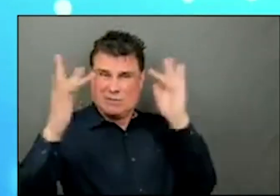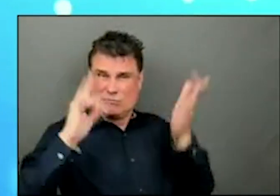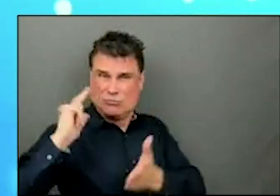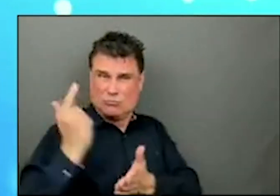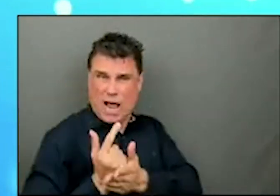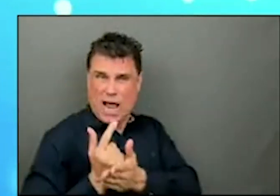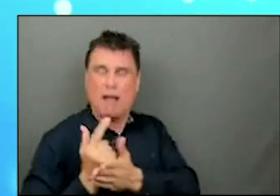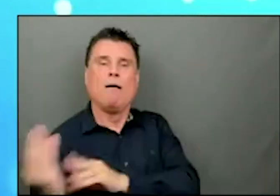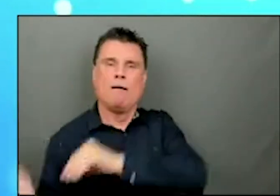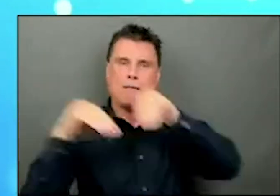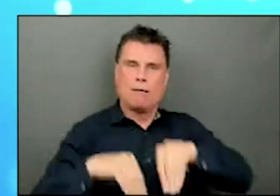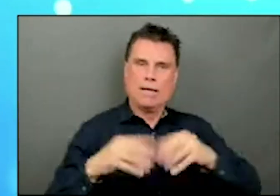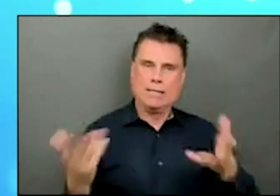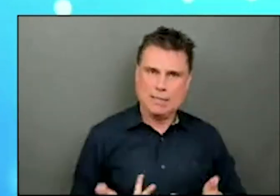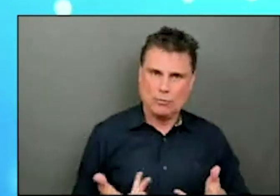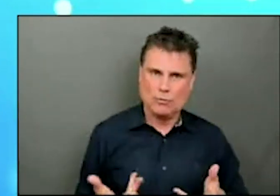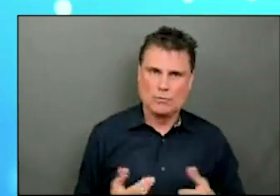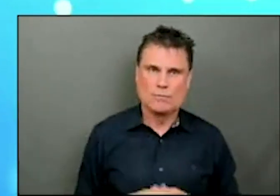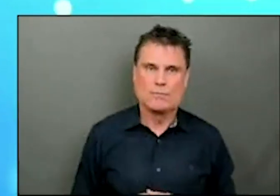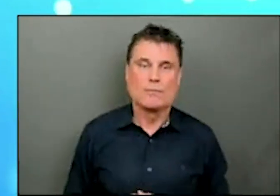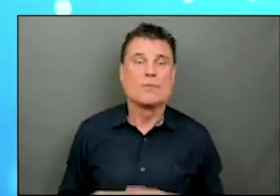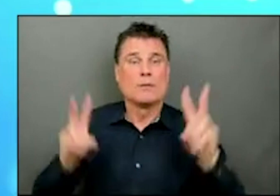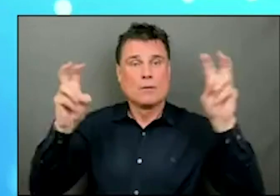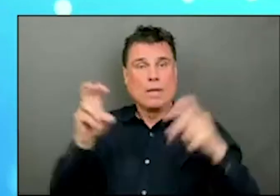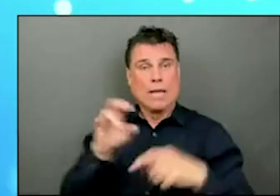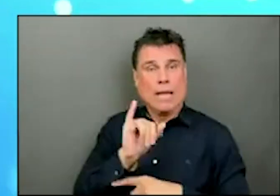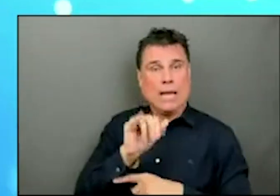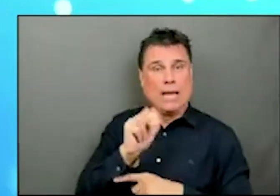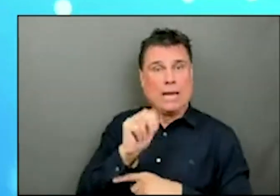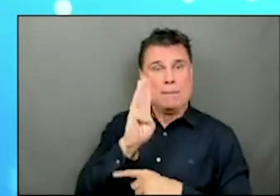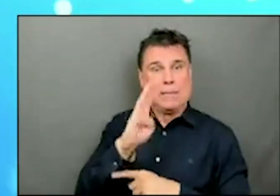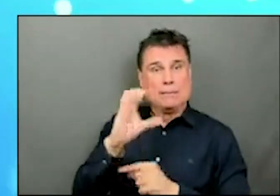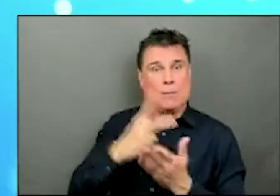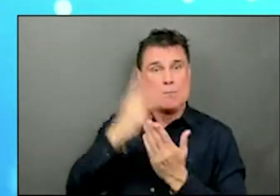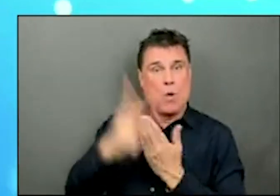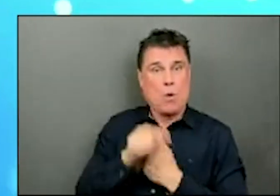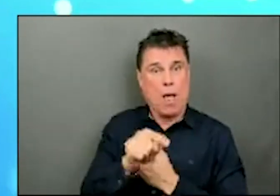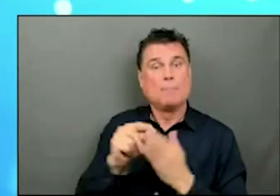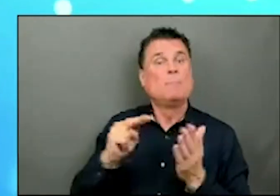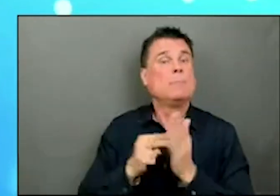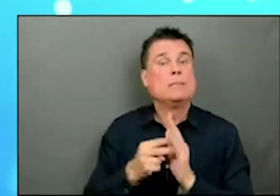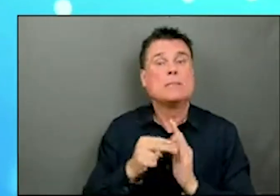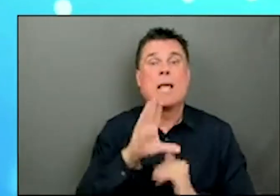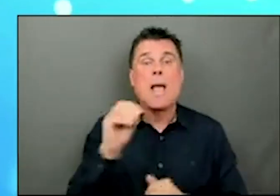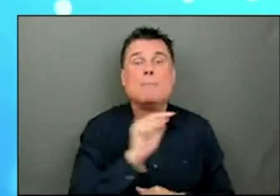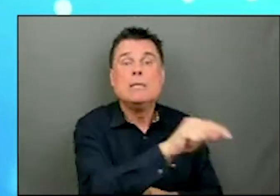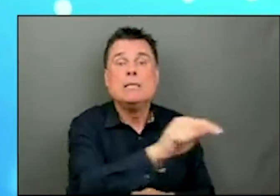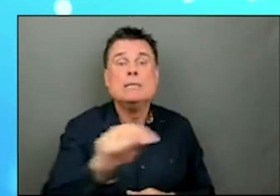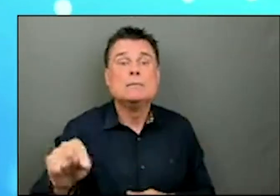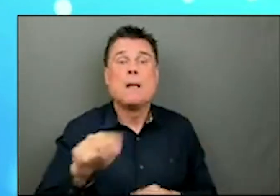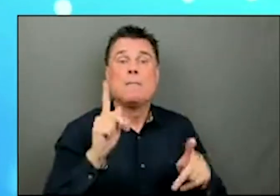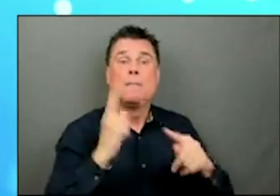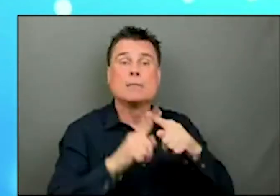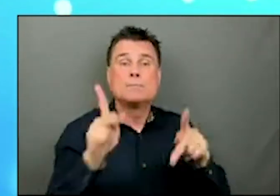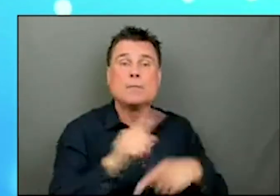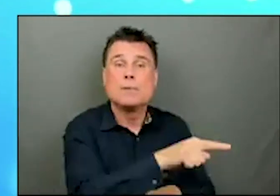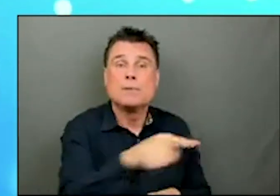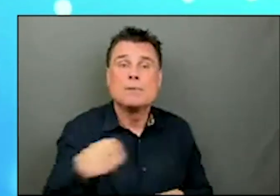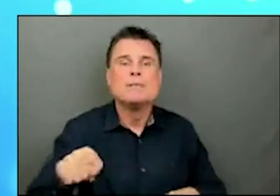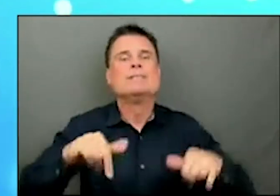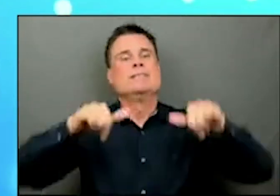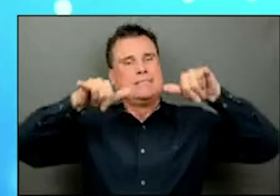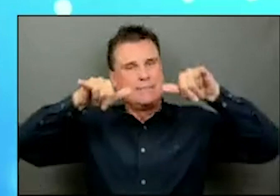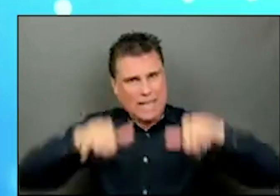firms to stay in British Columbia, to have access to capital at various stages of their development in a variety